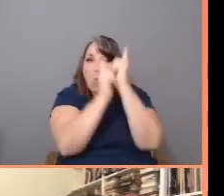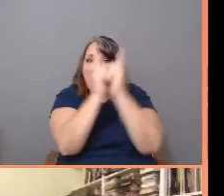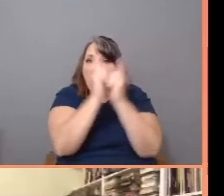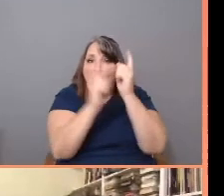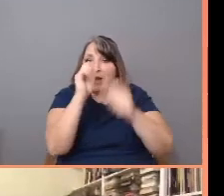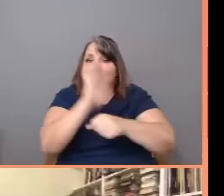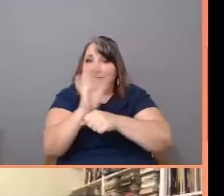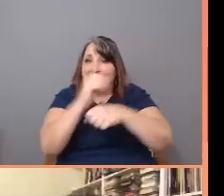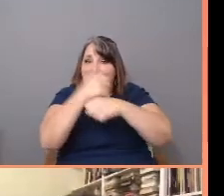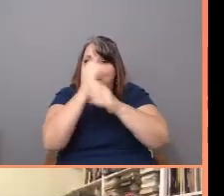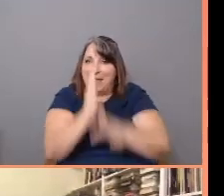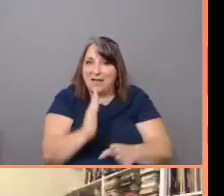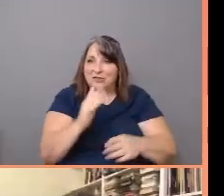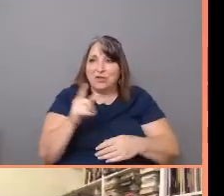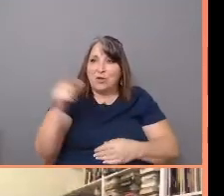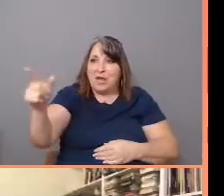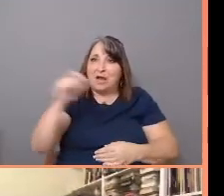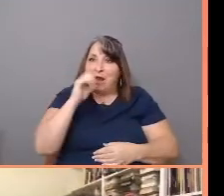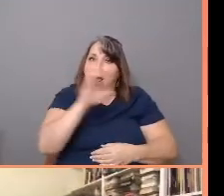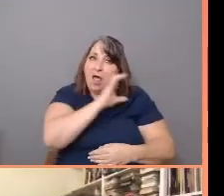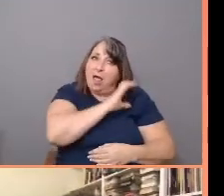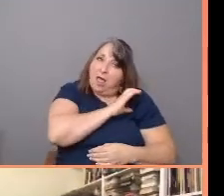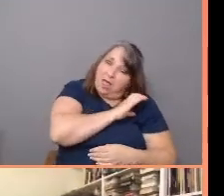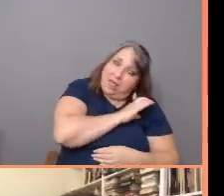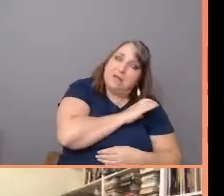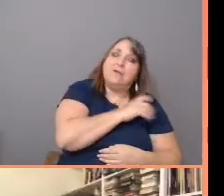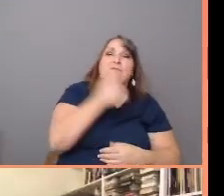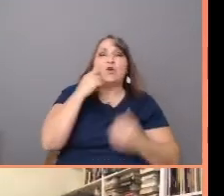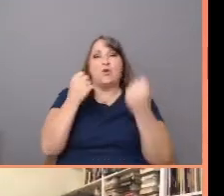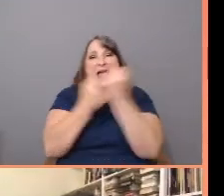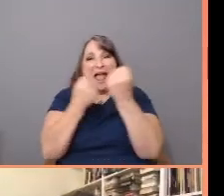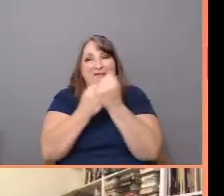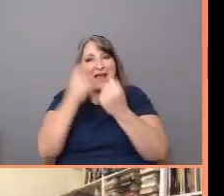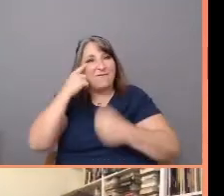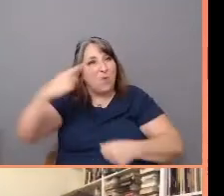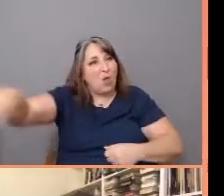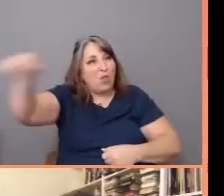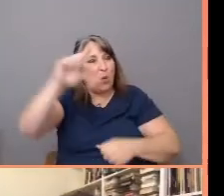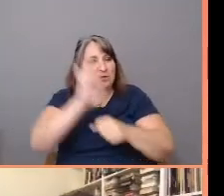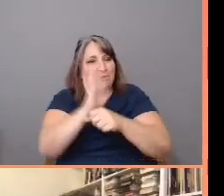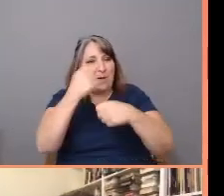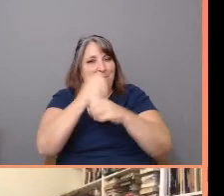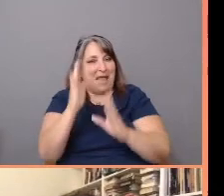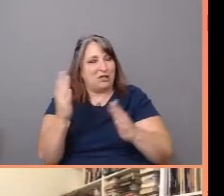not their burden, to advocate for them in the same way that you might